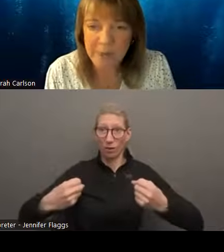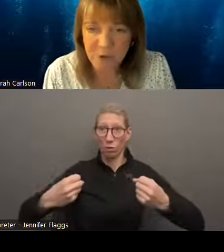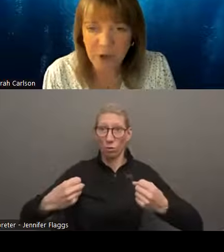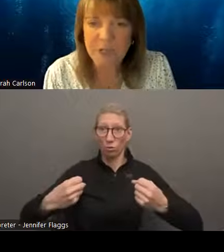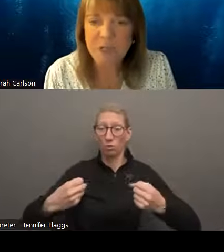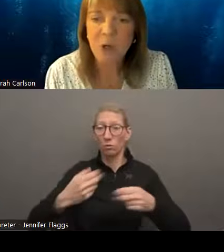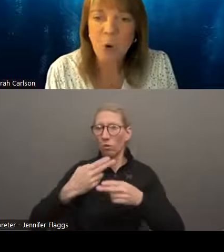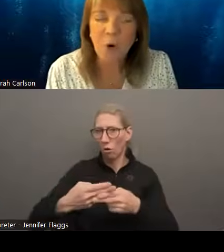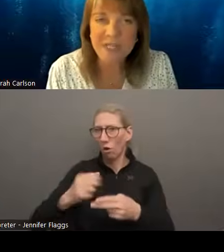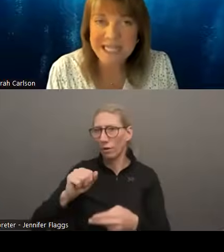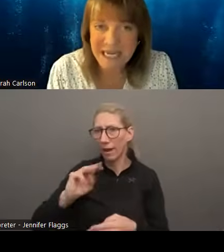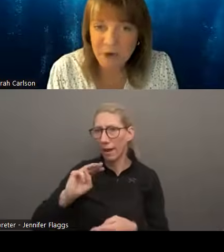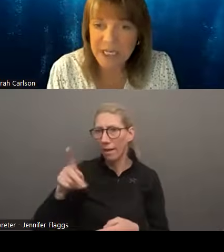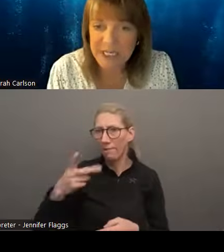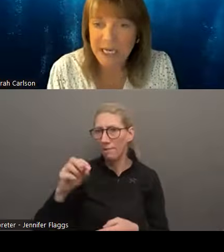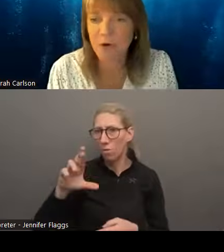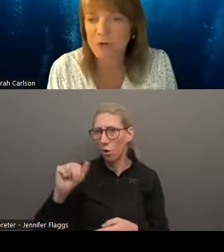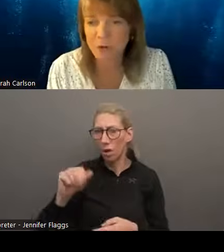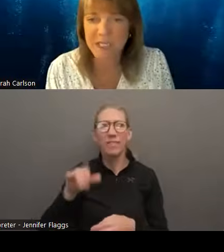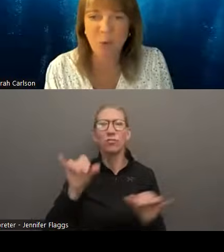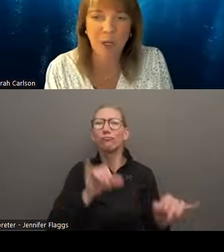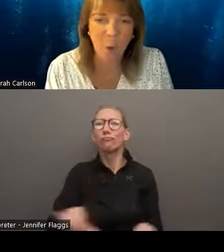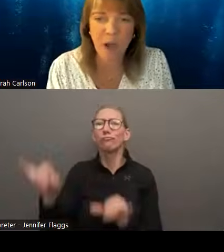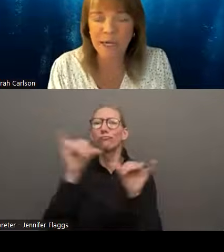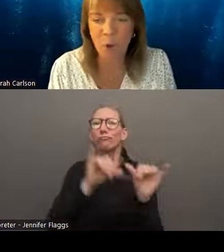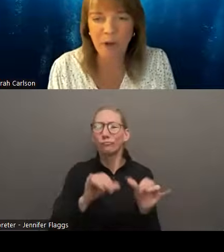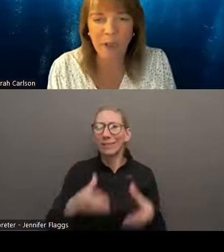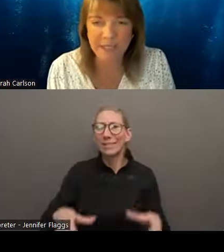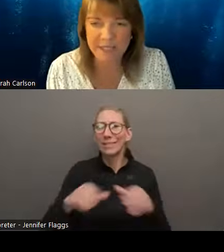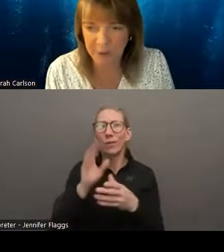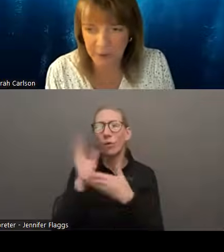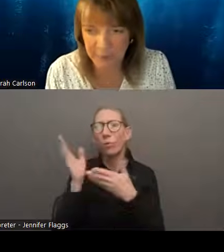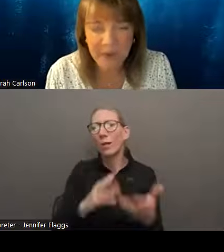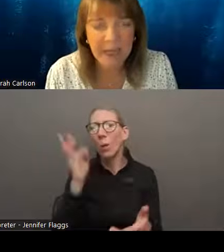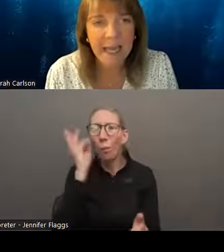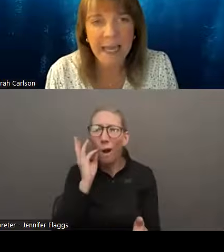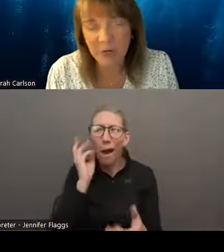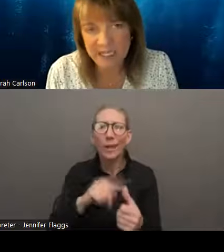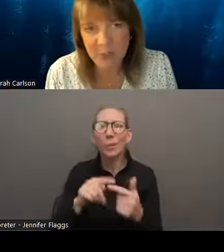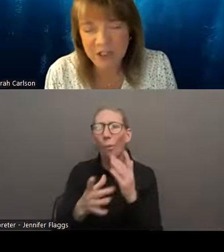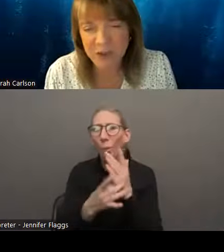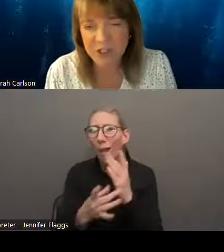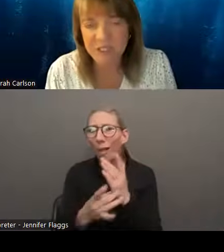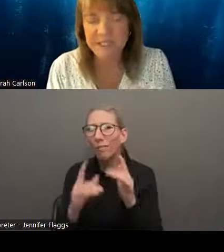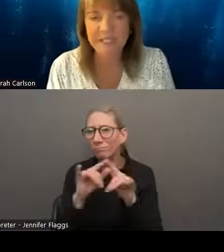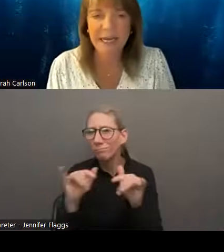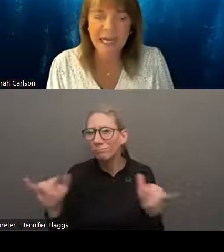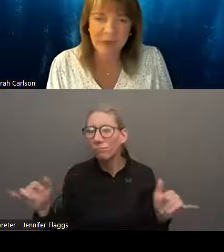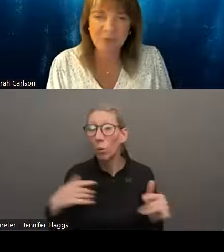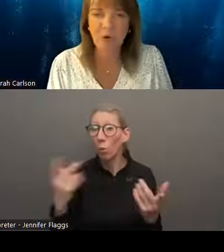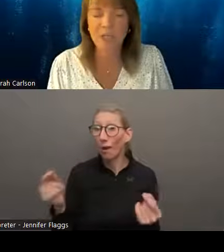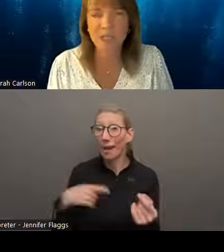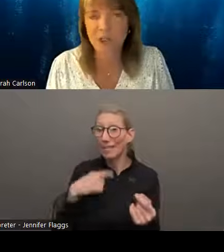called amphoras were the standard container for transporting wine, oil, etc. And what I tell my students is